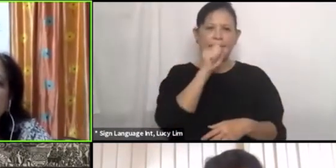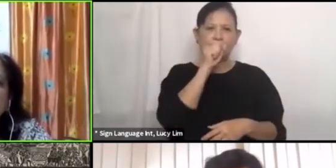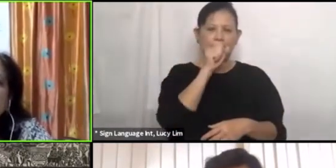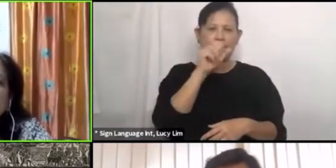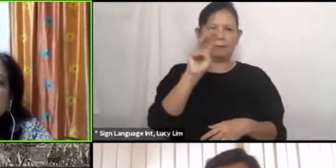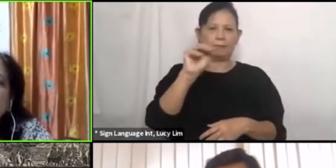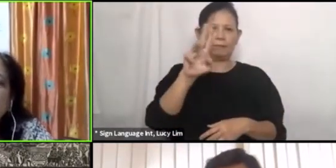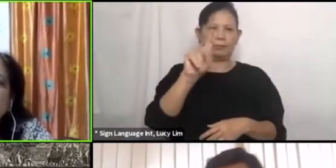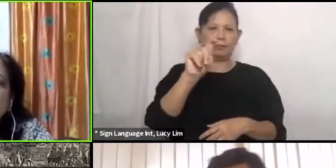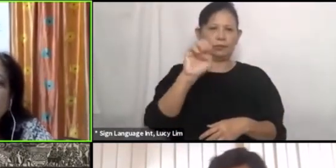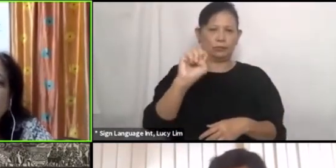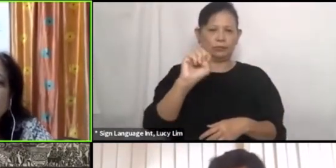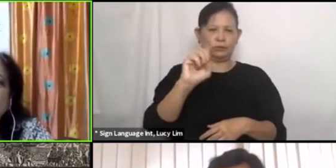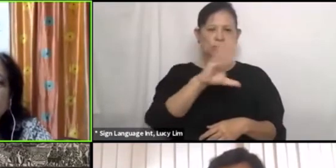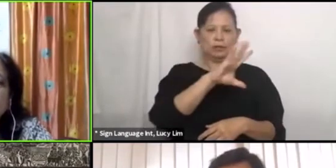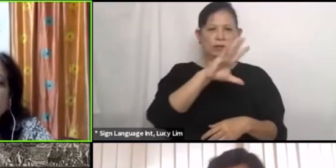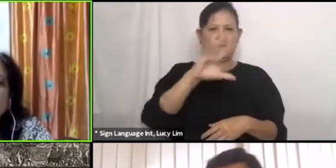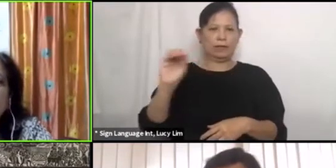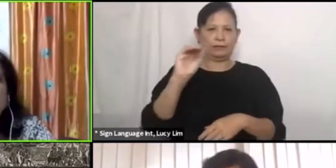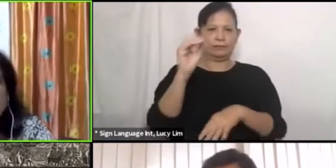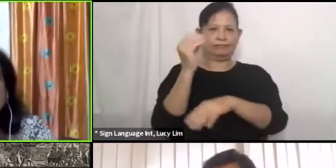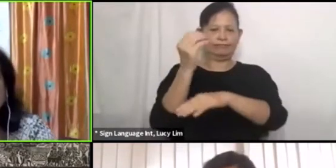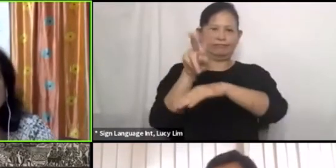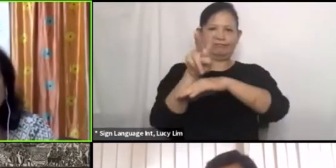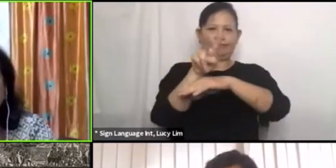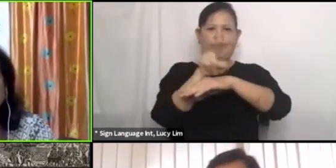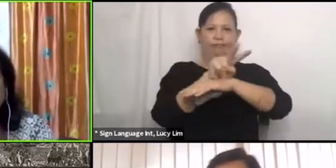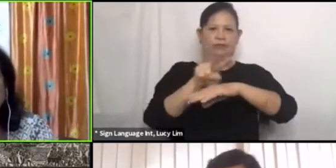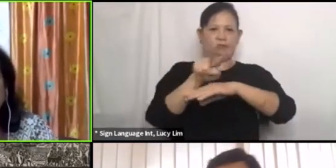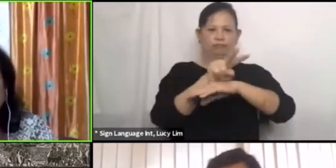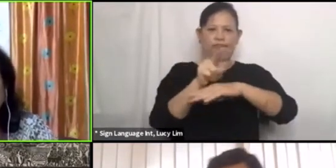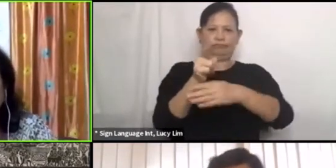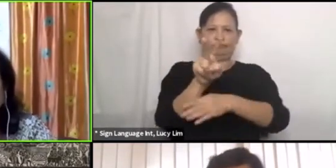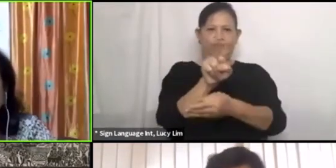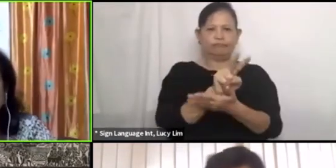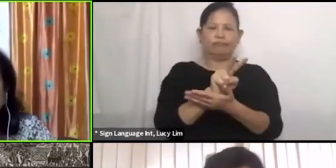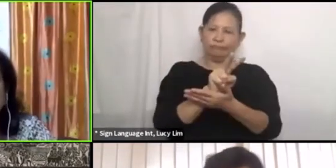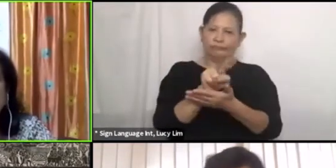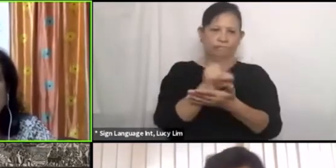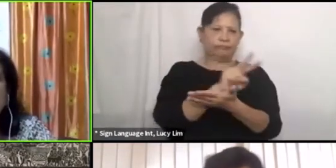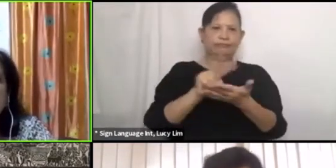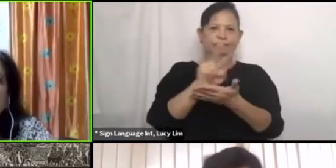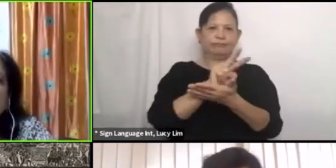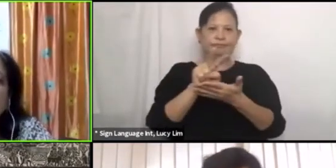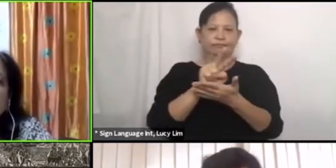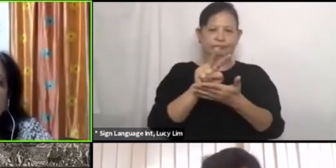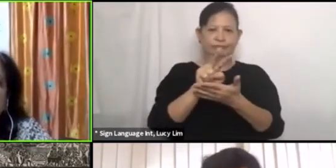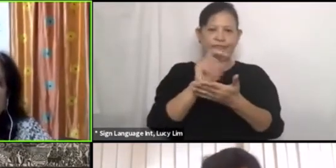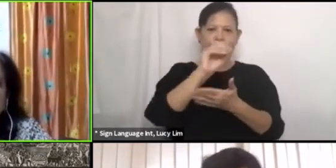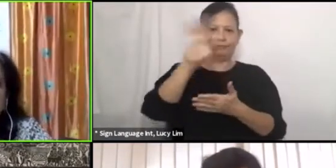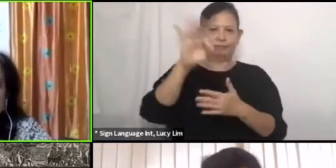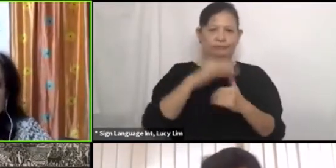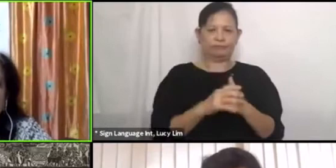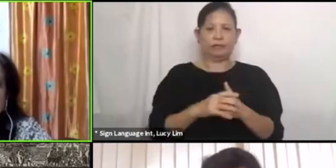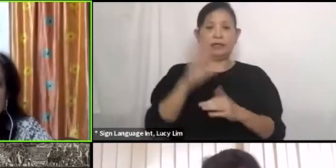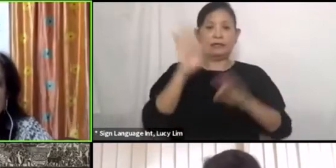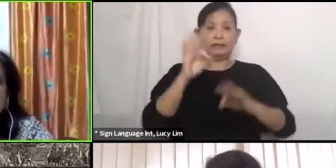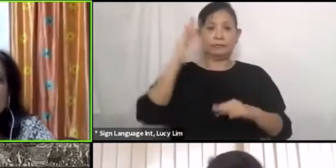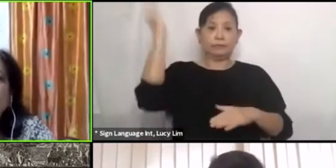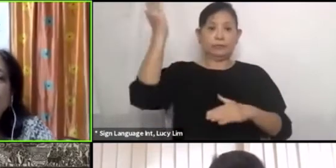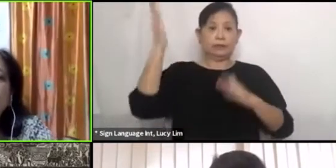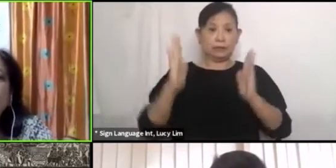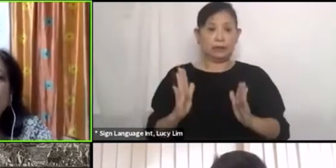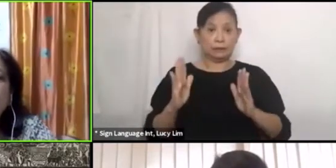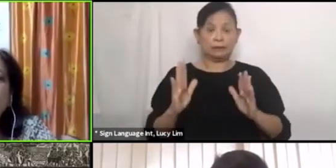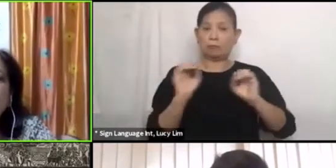turned off throughout the session. And presenters are also requested to mute themselves while not speaking. There